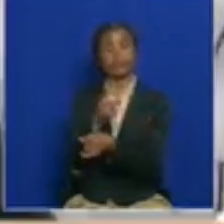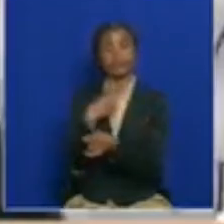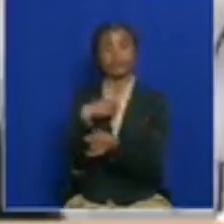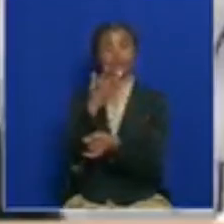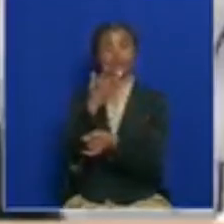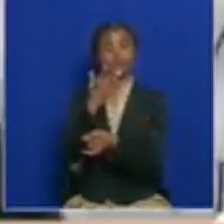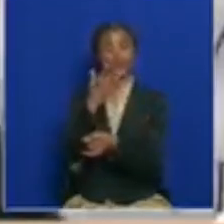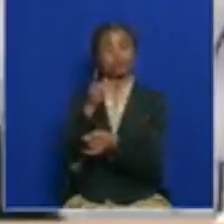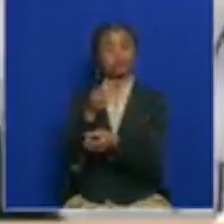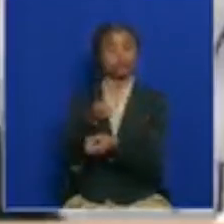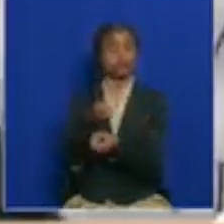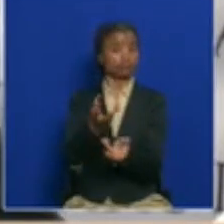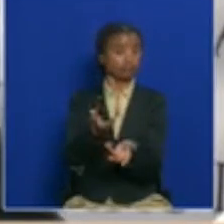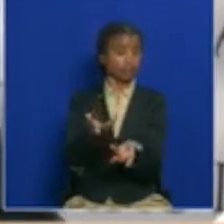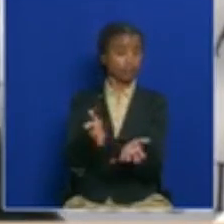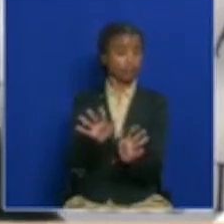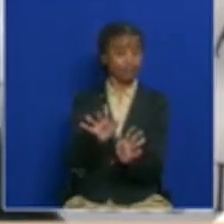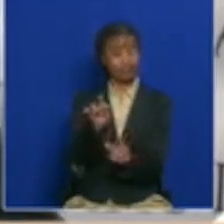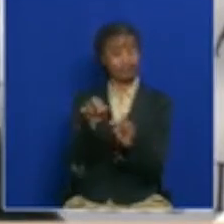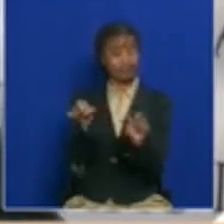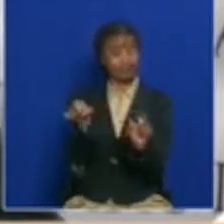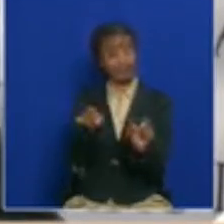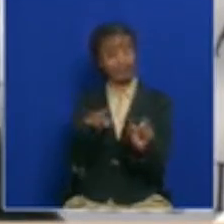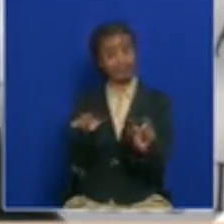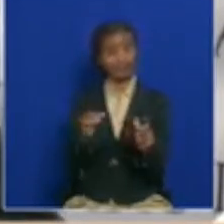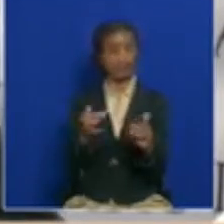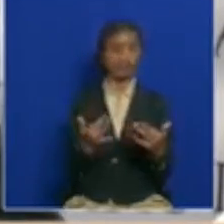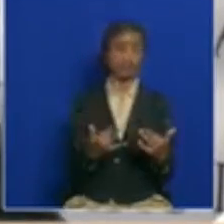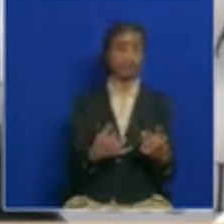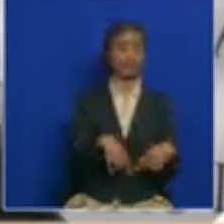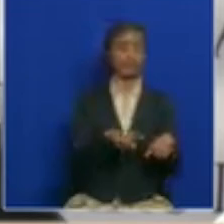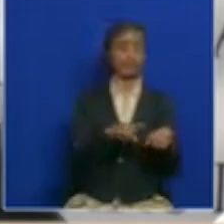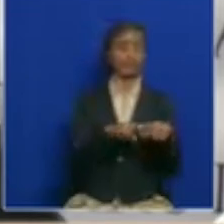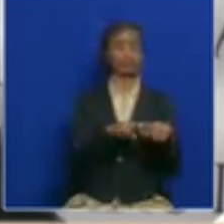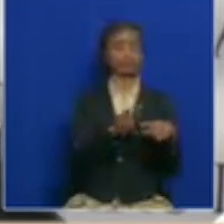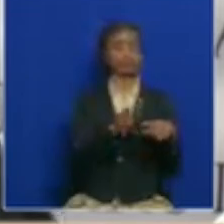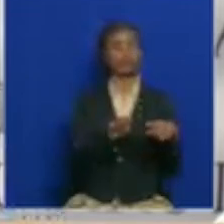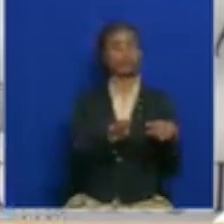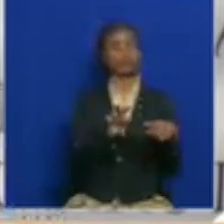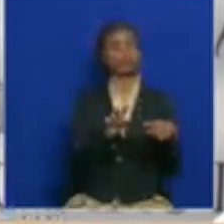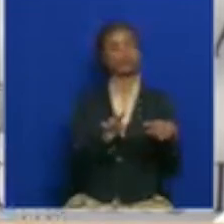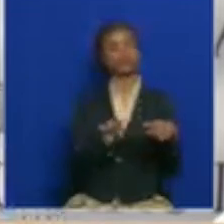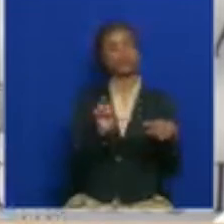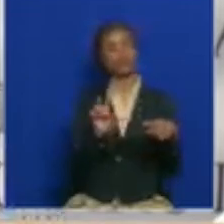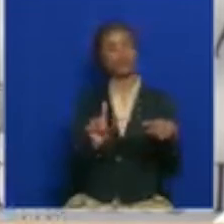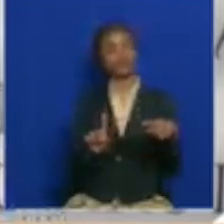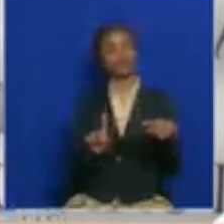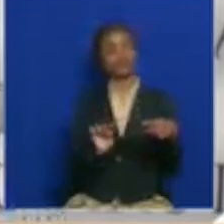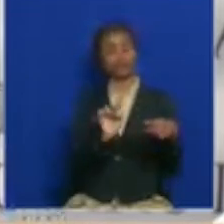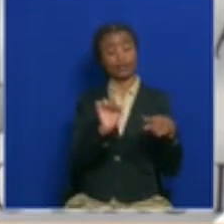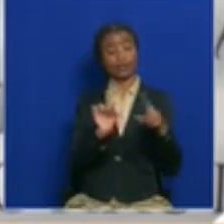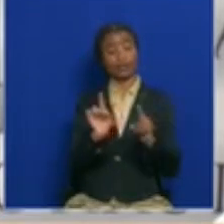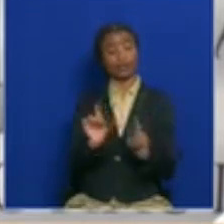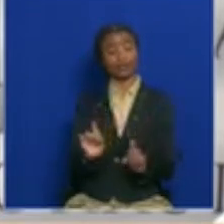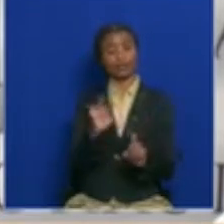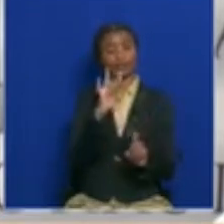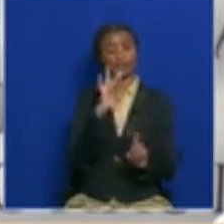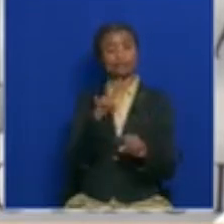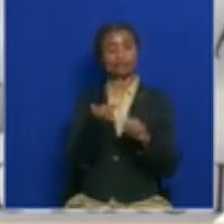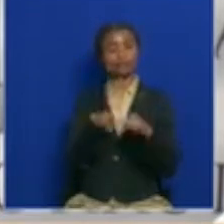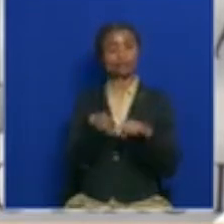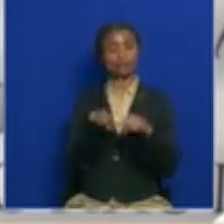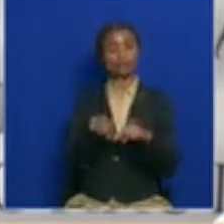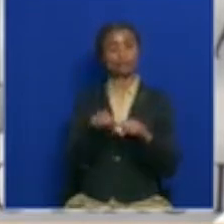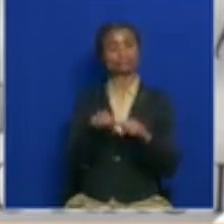individuals. So the questions listed from 2.2.1 is in respect of each individual listed in Annexure